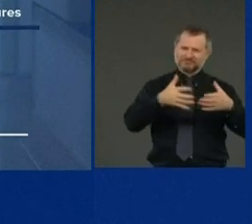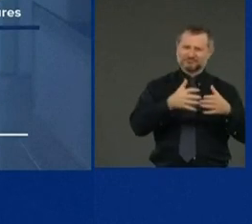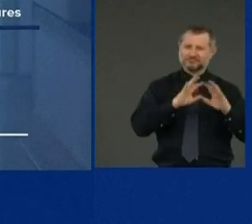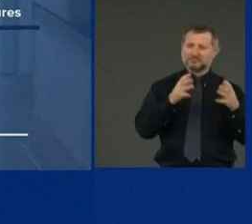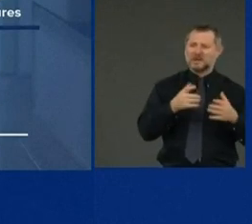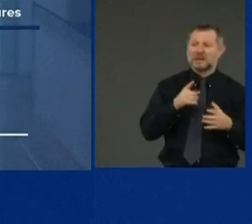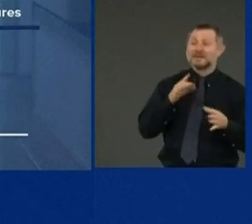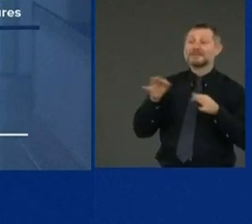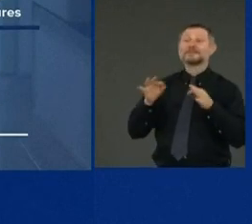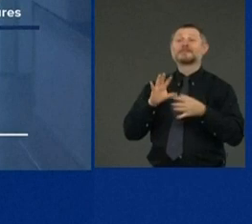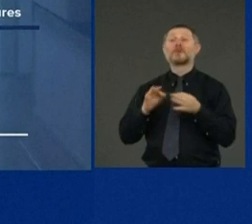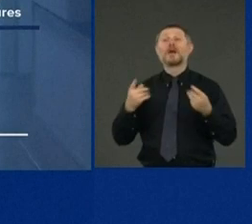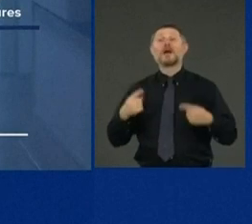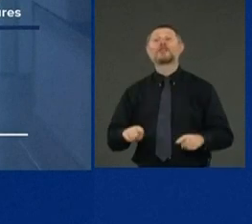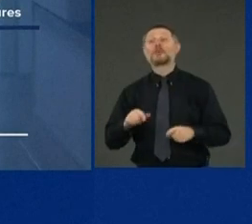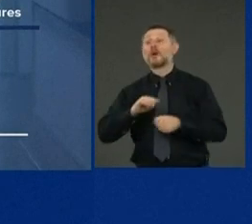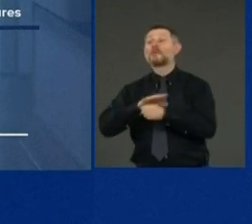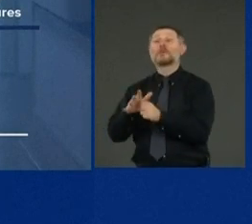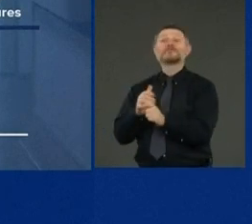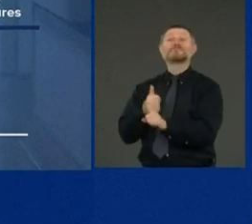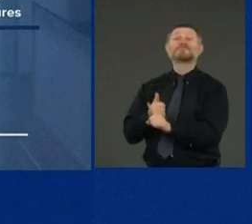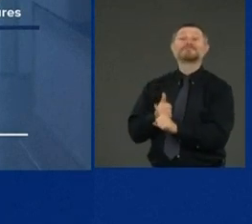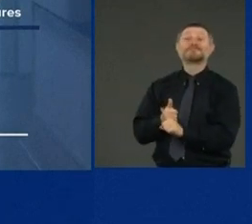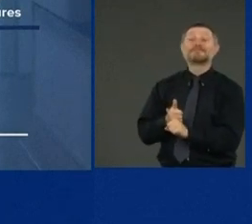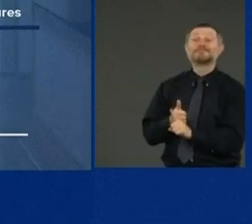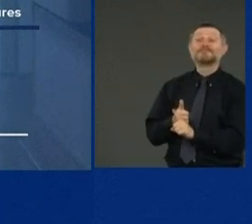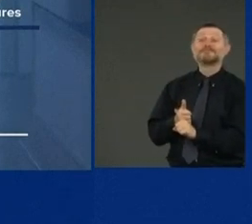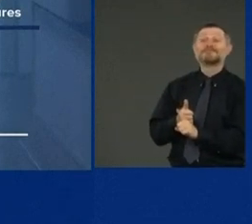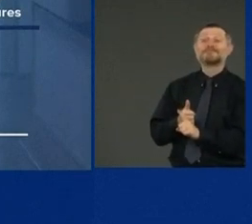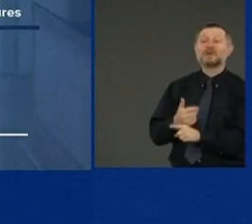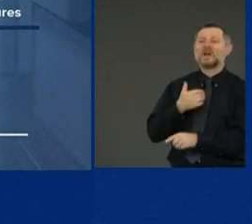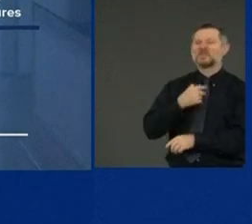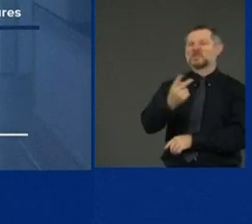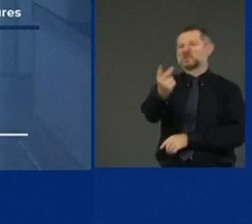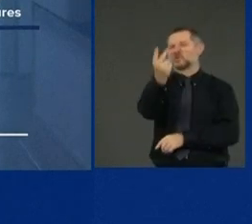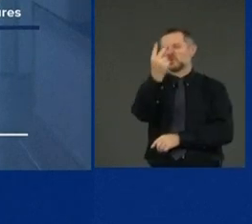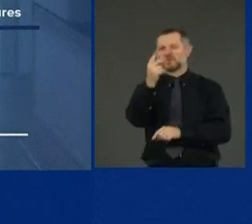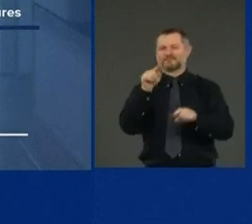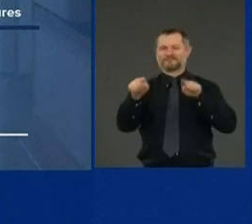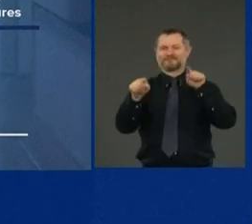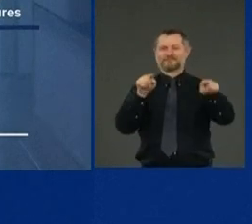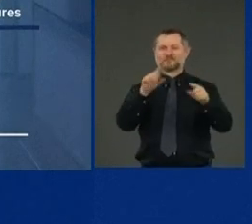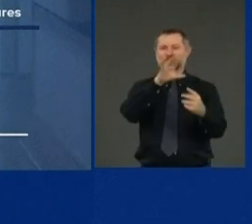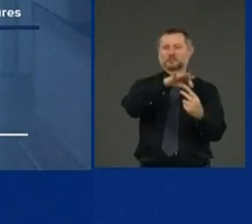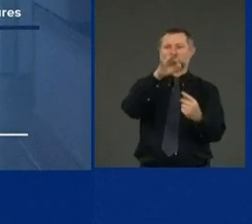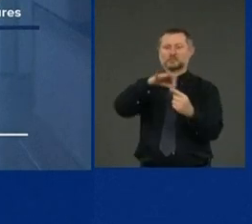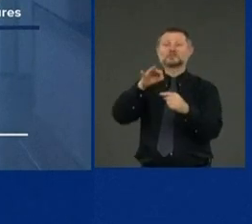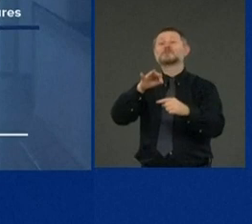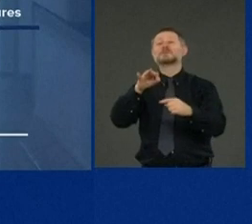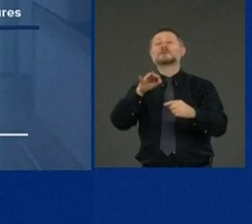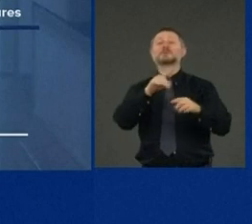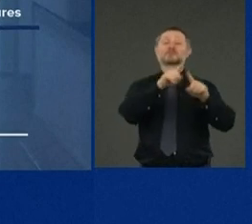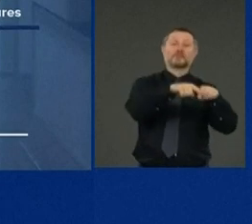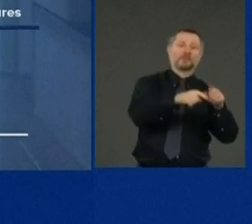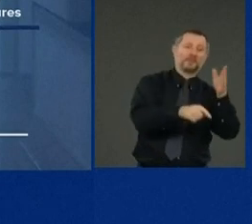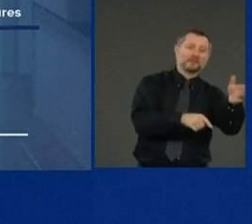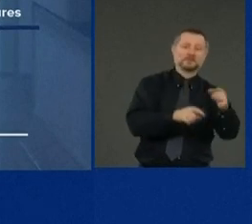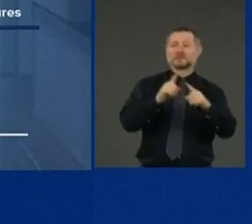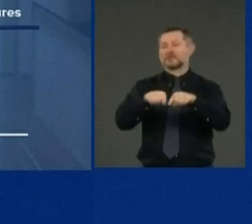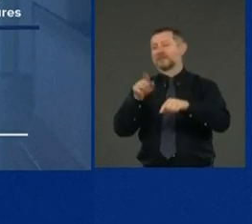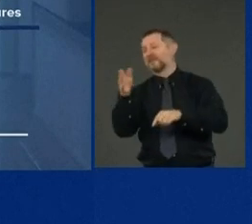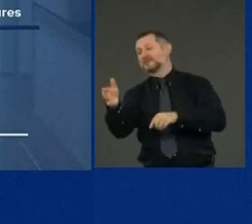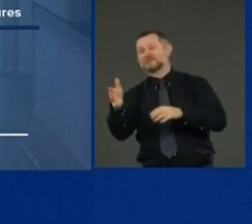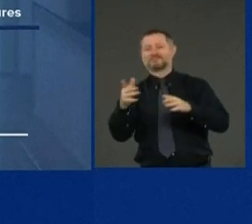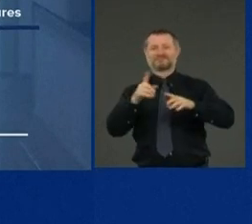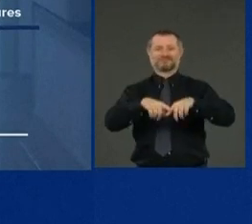the COVID virus? Oh, 2 options, depending on what you do. Option